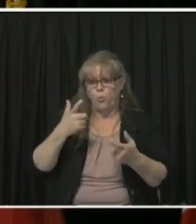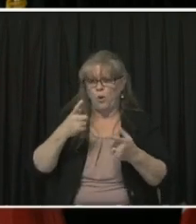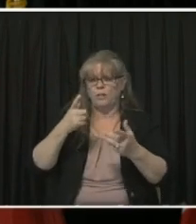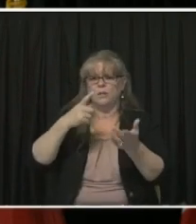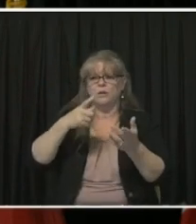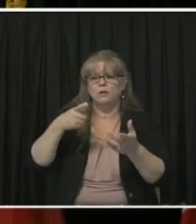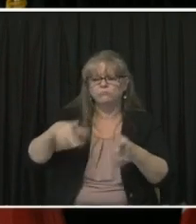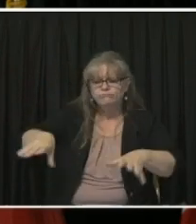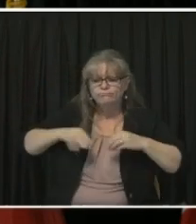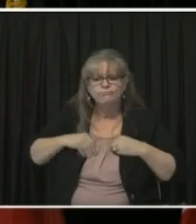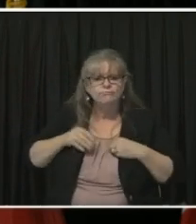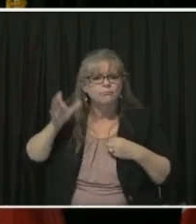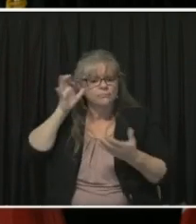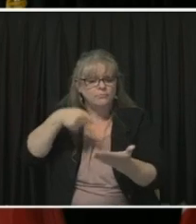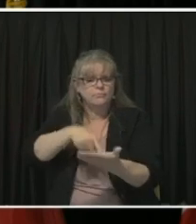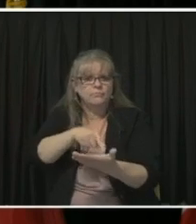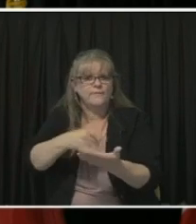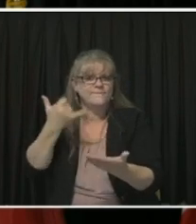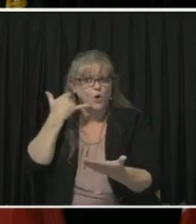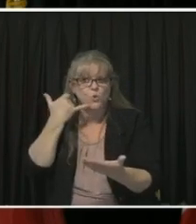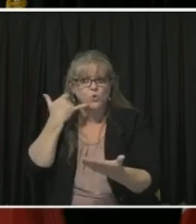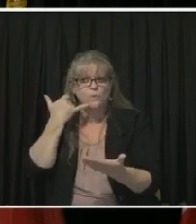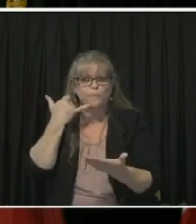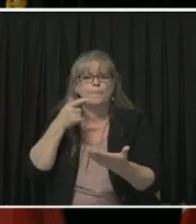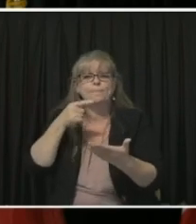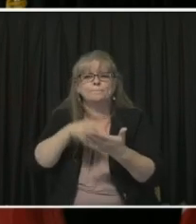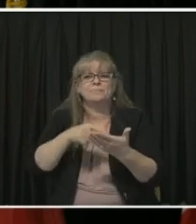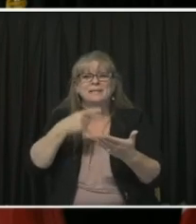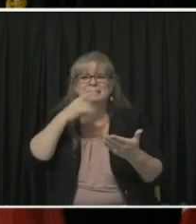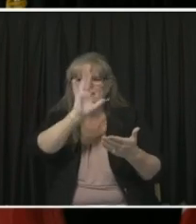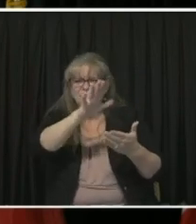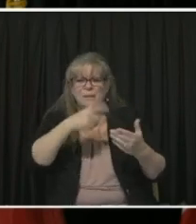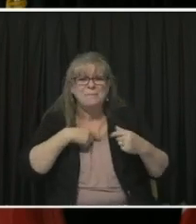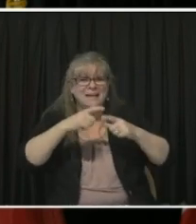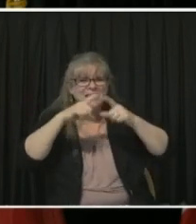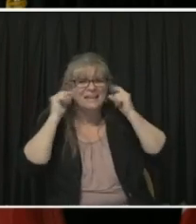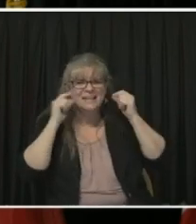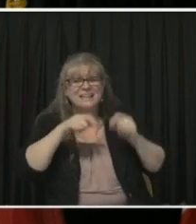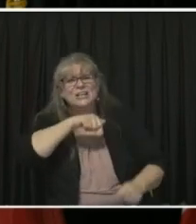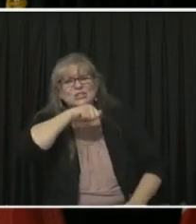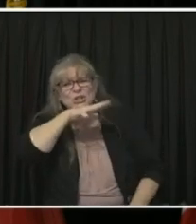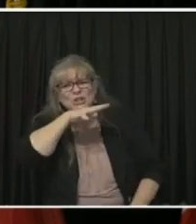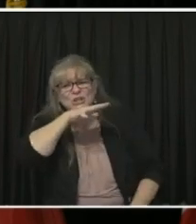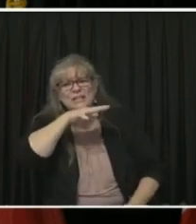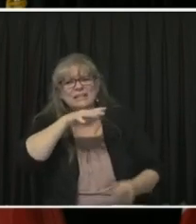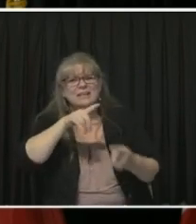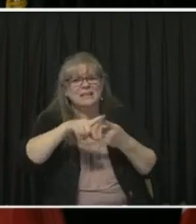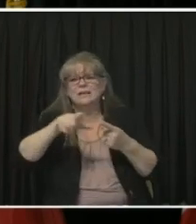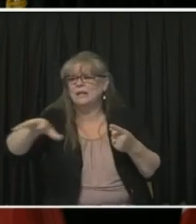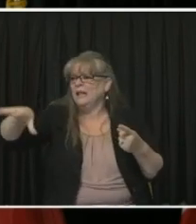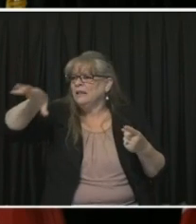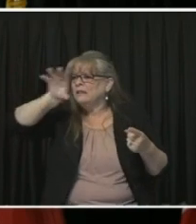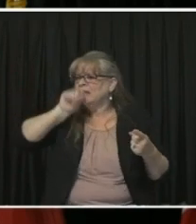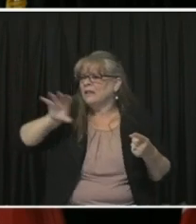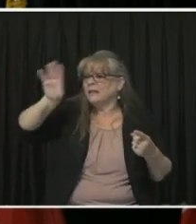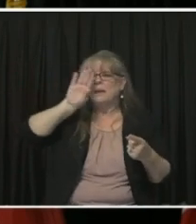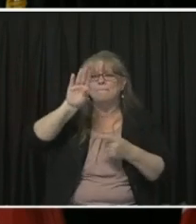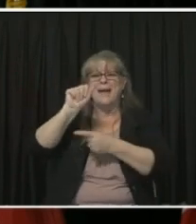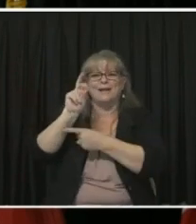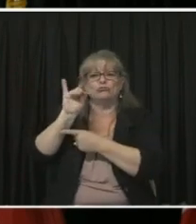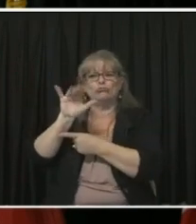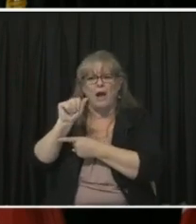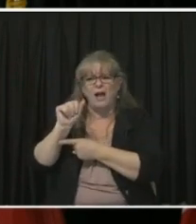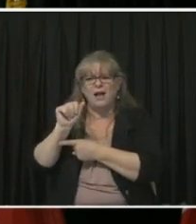are just allowing you to inhale bacteria. Your mask should not be nasty, Shelley. You wash it after a